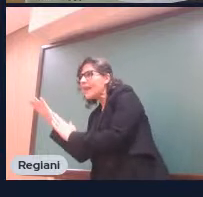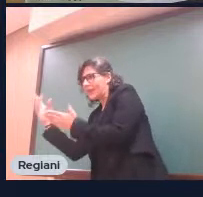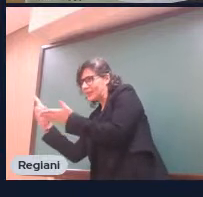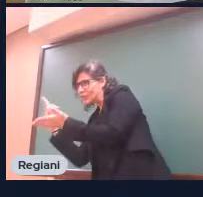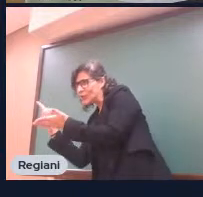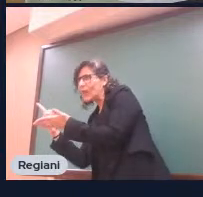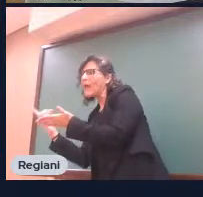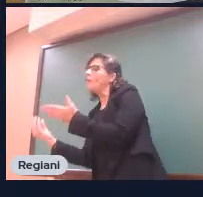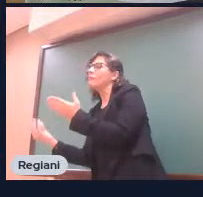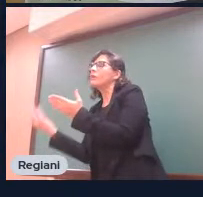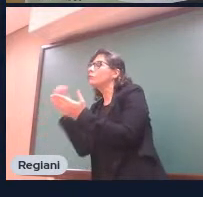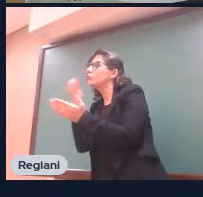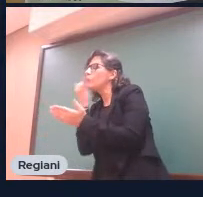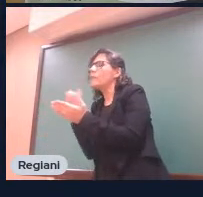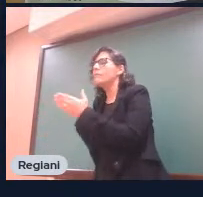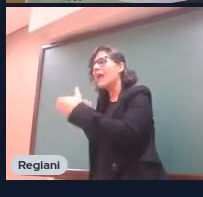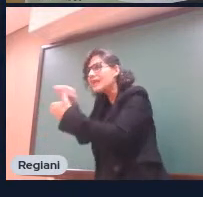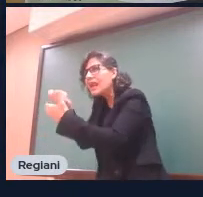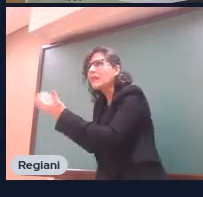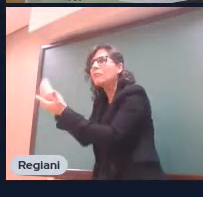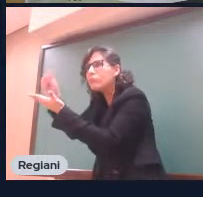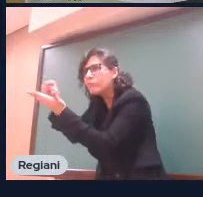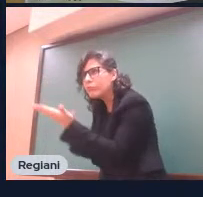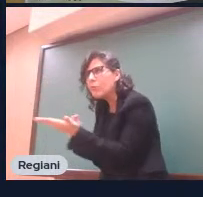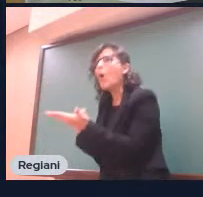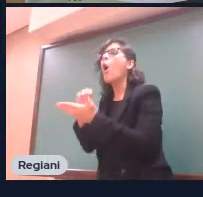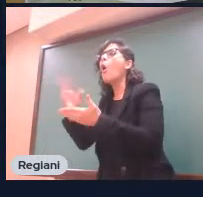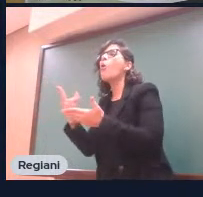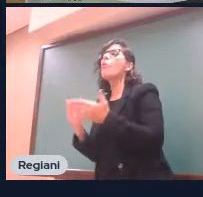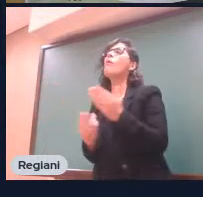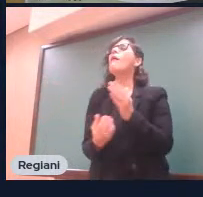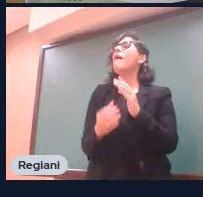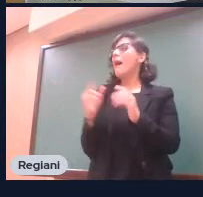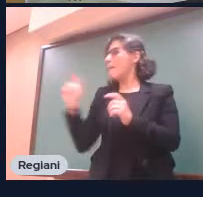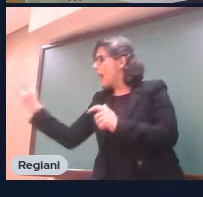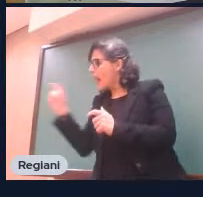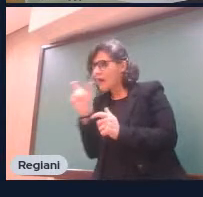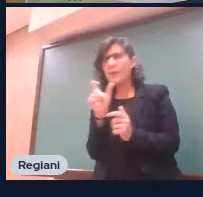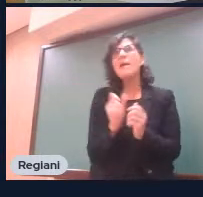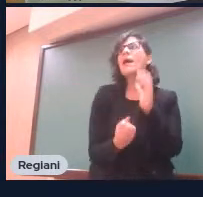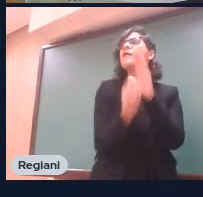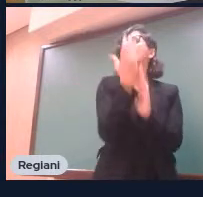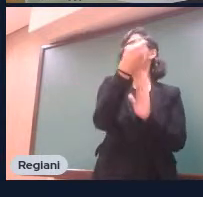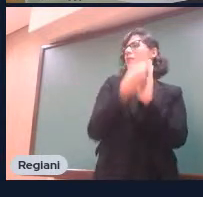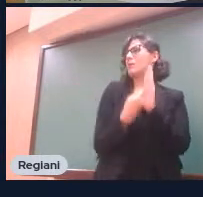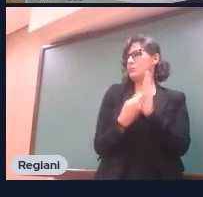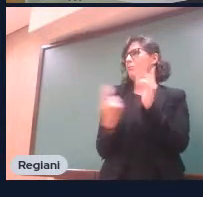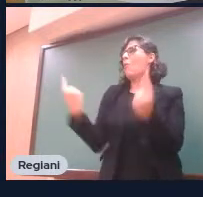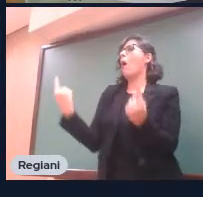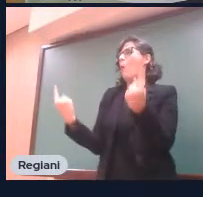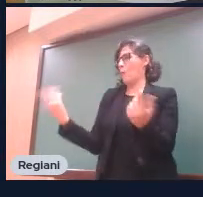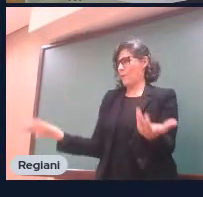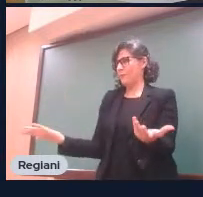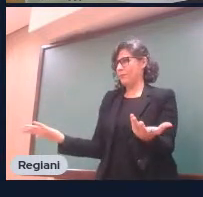in one, so 2 times 2 times 2, it's 8. 8 dictionaries in one. The result of working like this is that